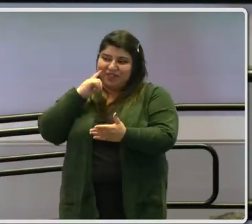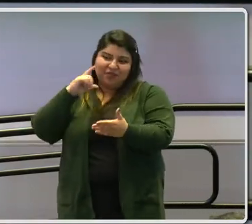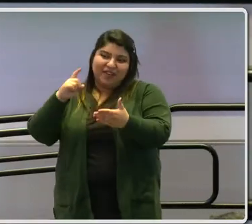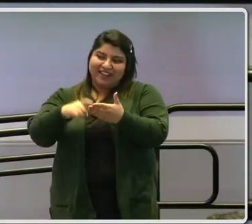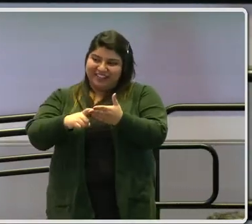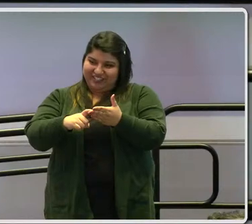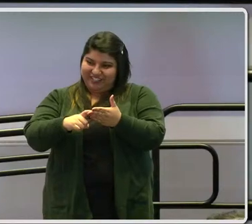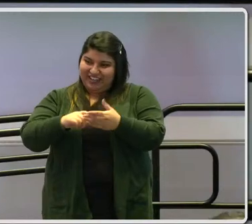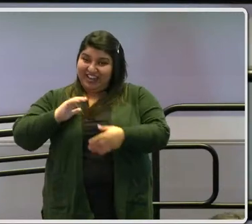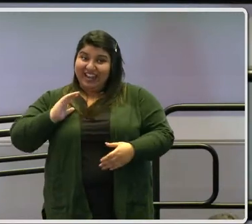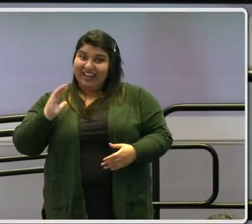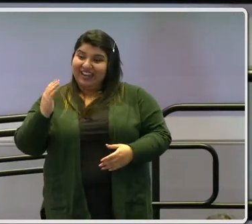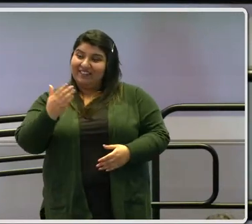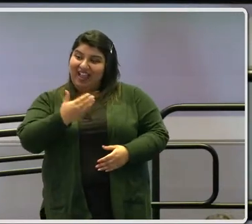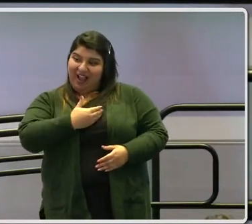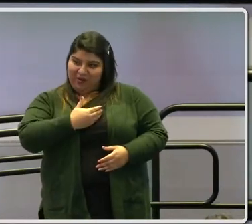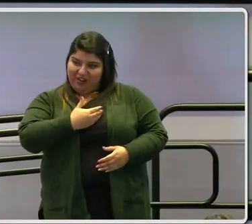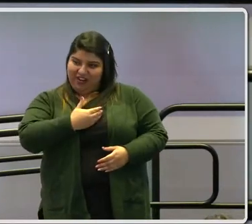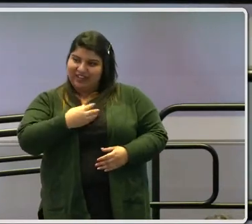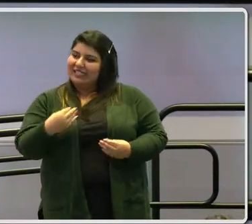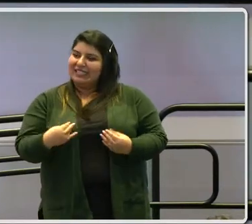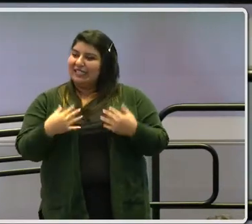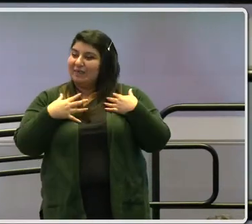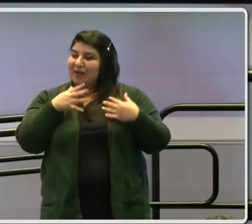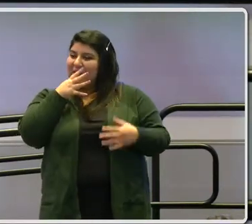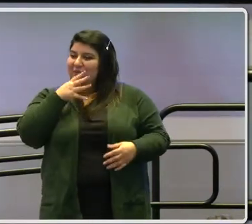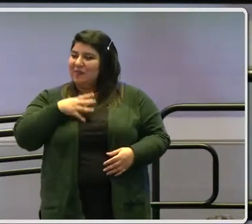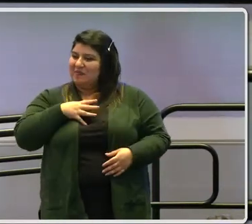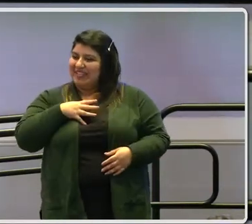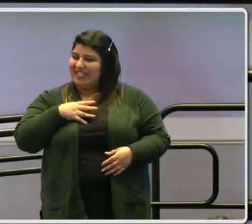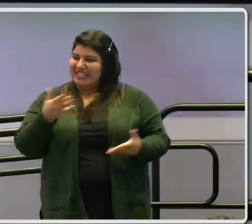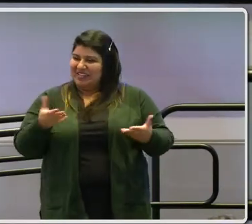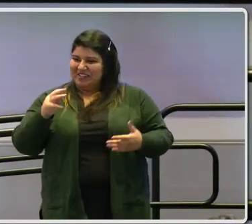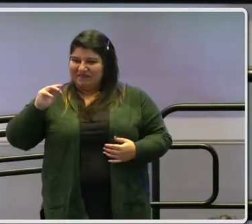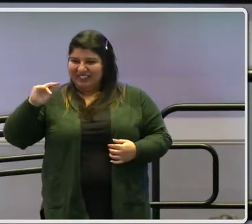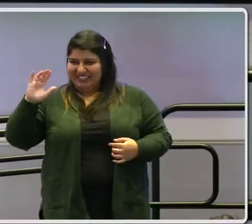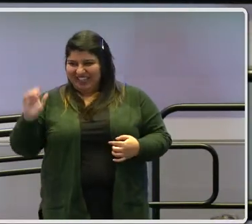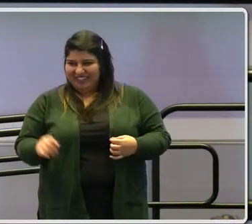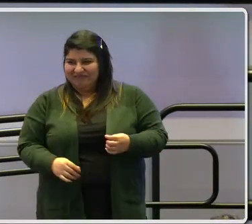recognition of our inspiring women of Mt SAC